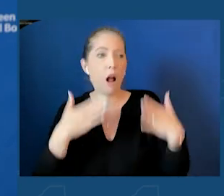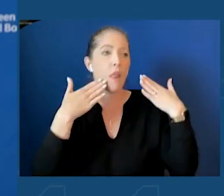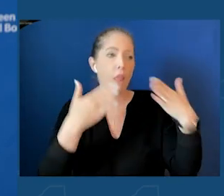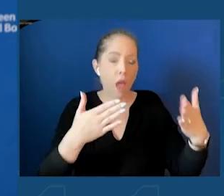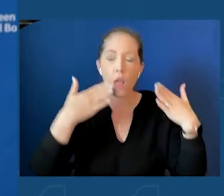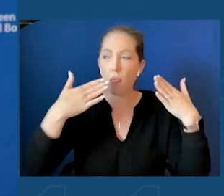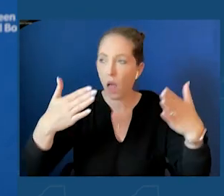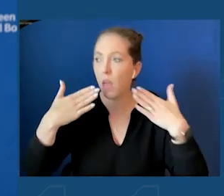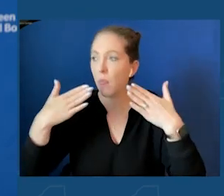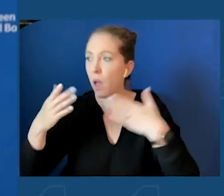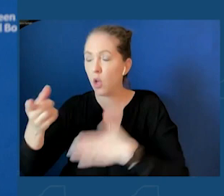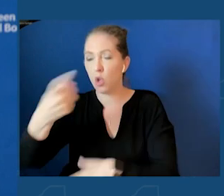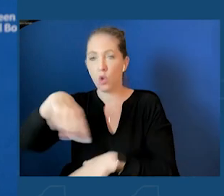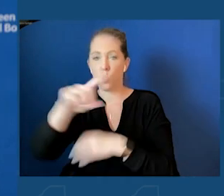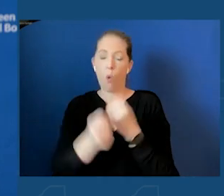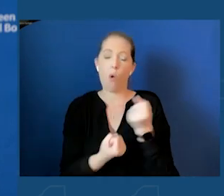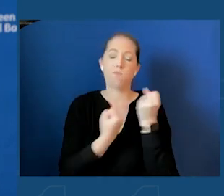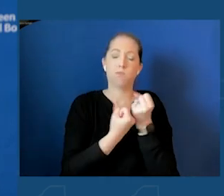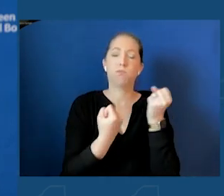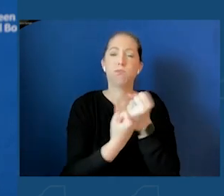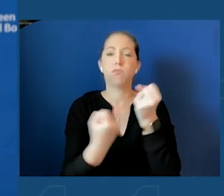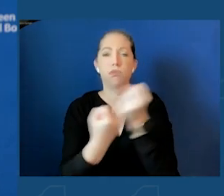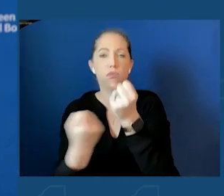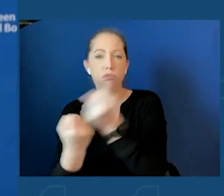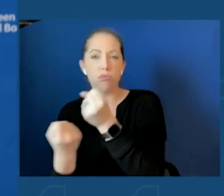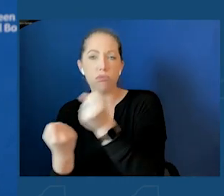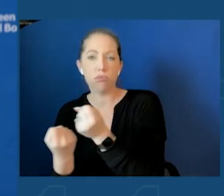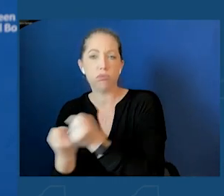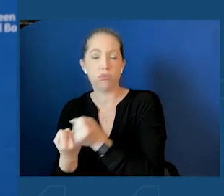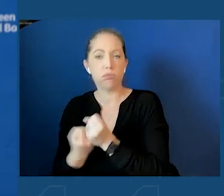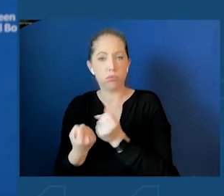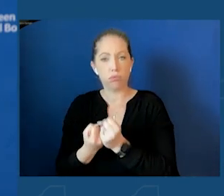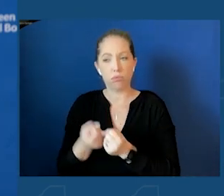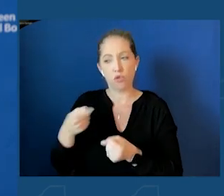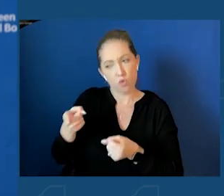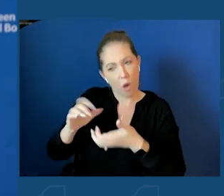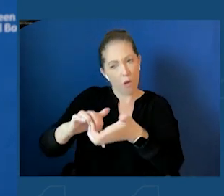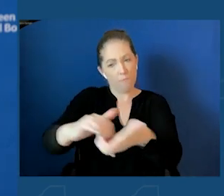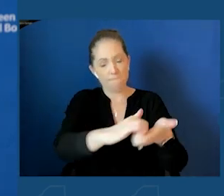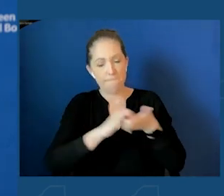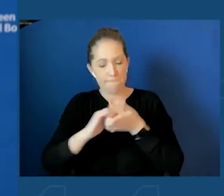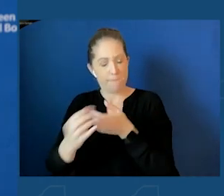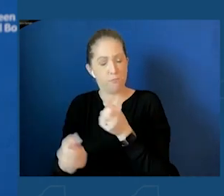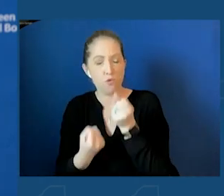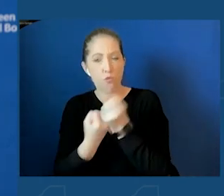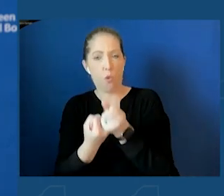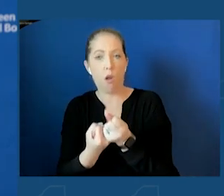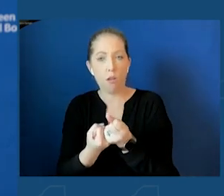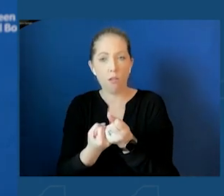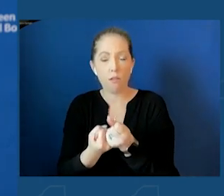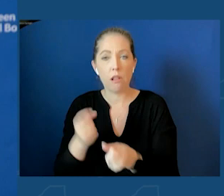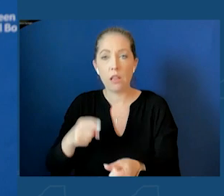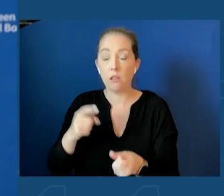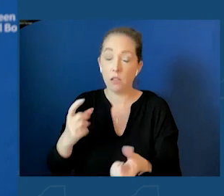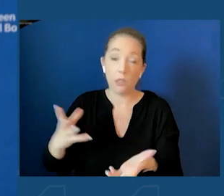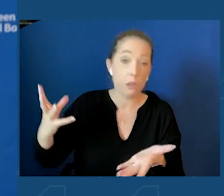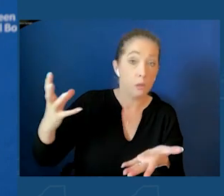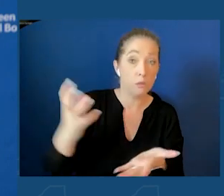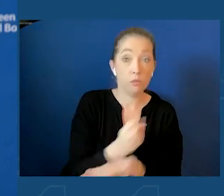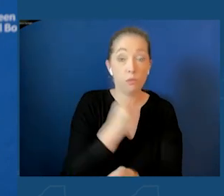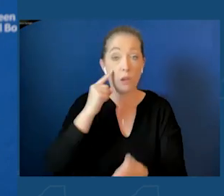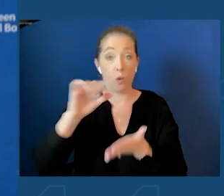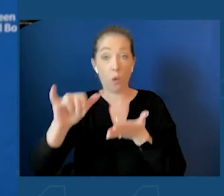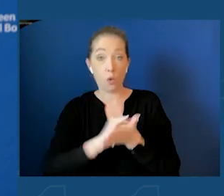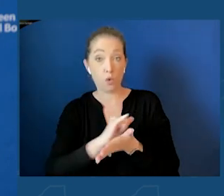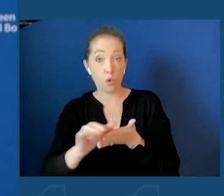many supporters here in the room today who made this happen, came together to support this. It's a tremendous opportunity for New York to strike while